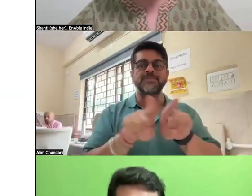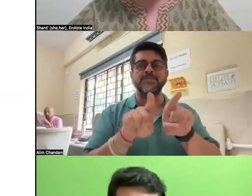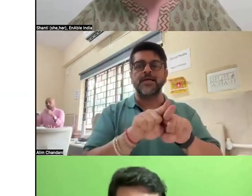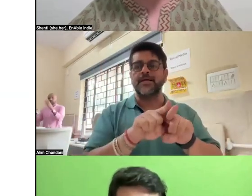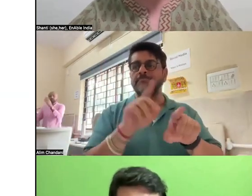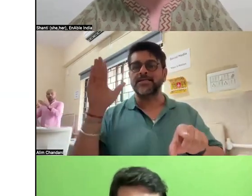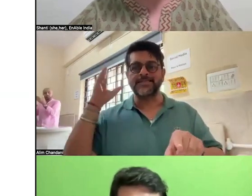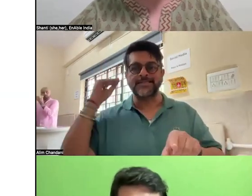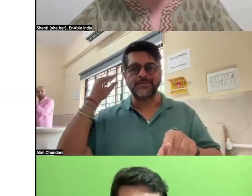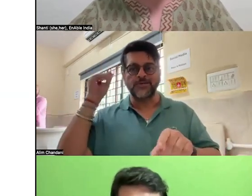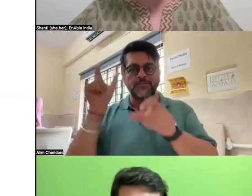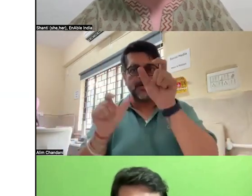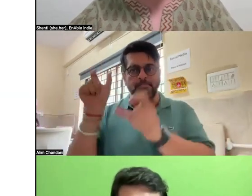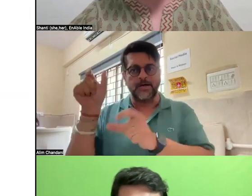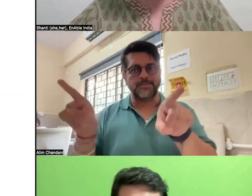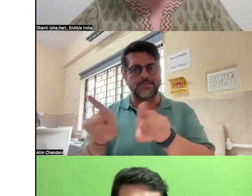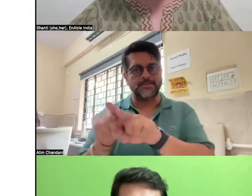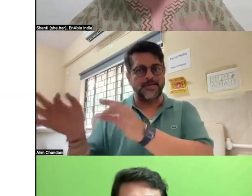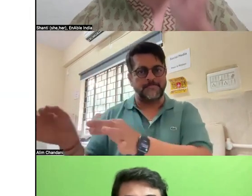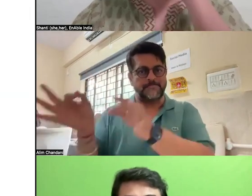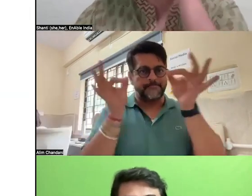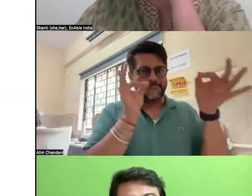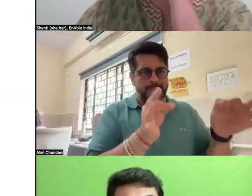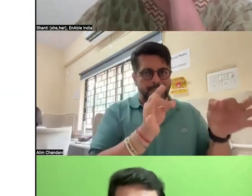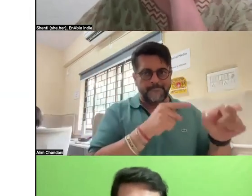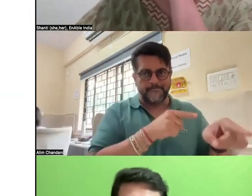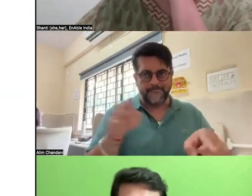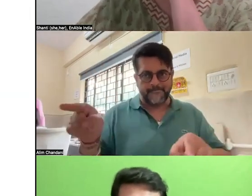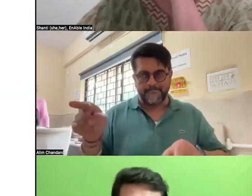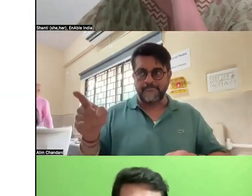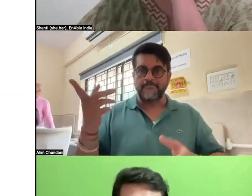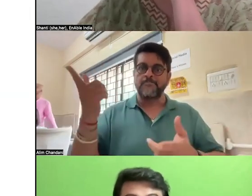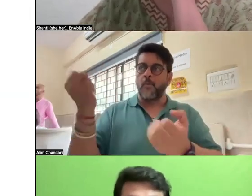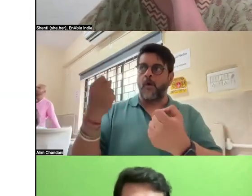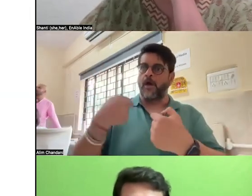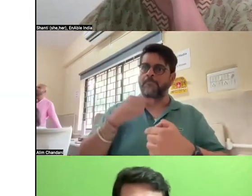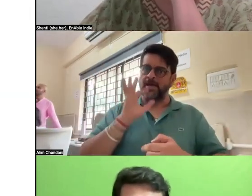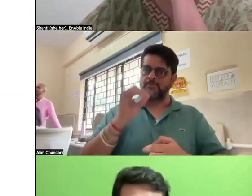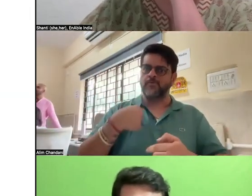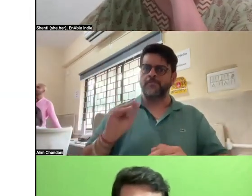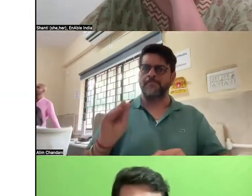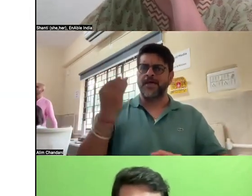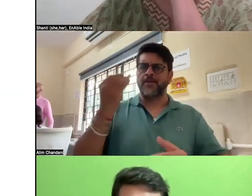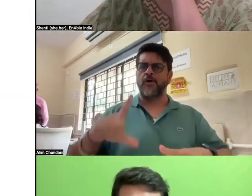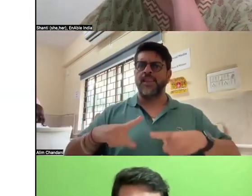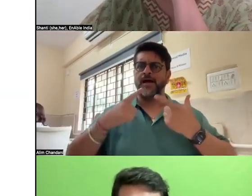practice speech, and try to become just like a hearing person.